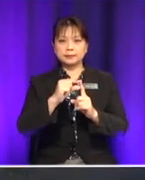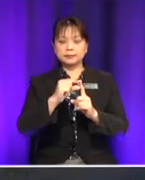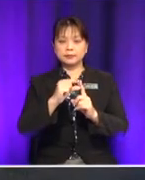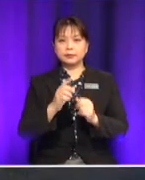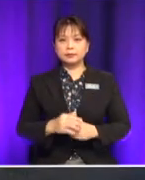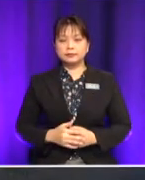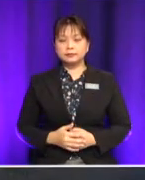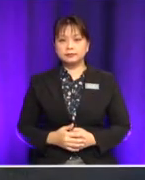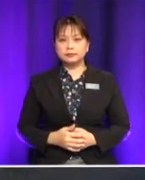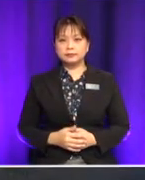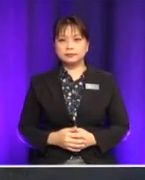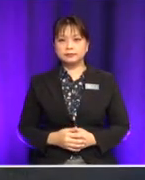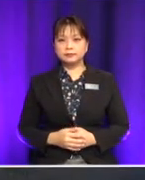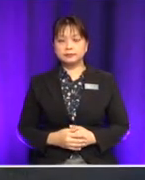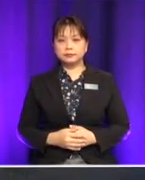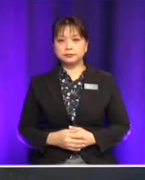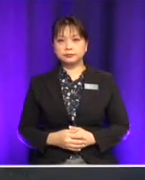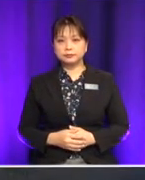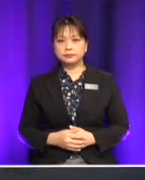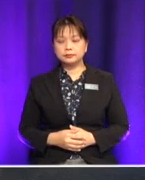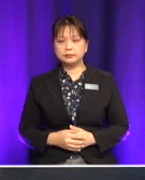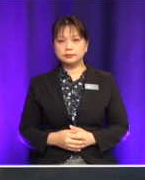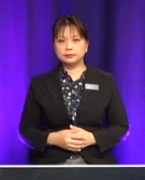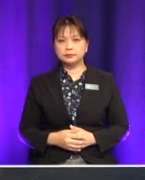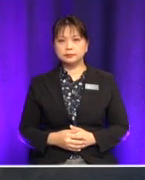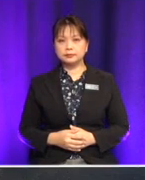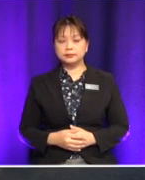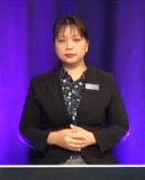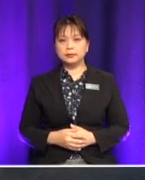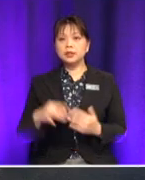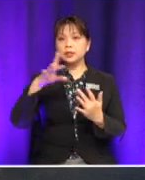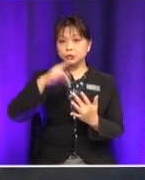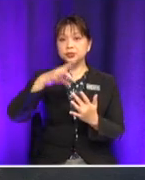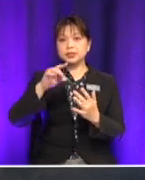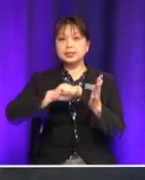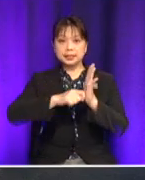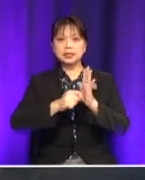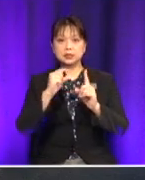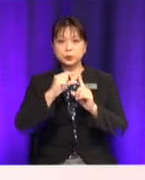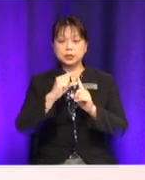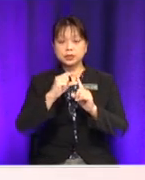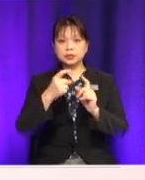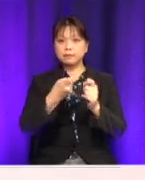give a shot, man? Okay, give it a shot, Diana. So what are the keywords for question number 2, Diana?